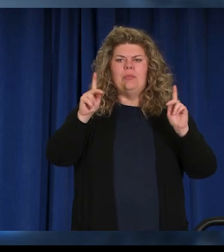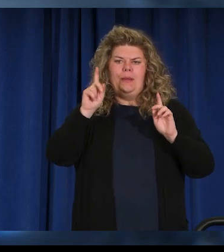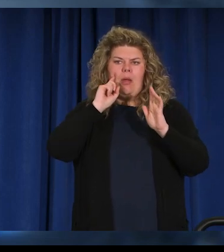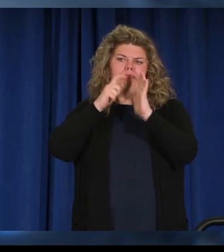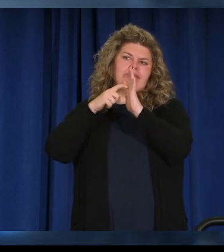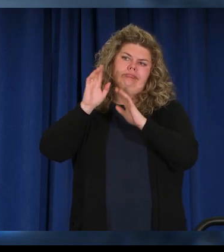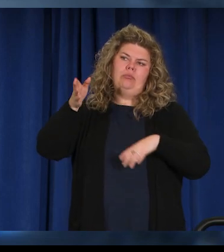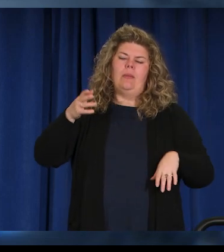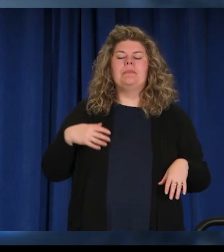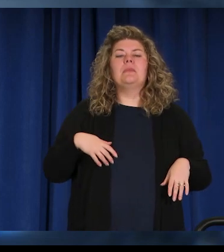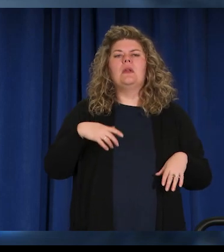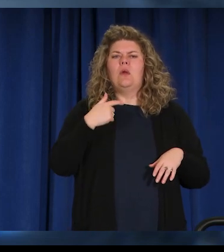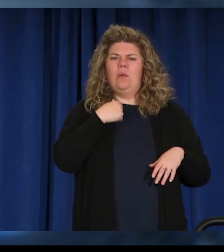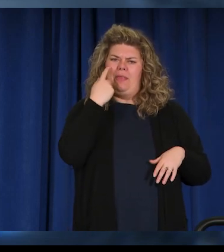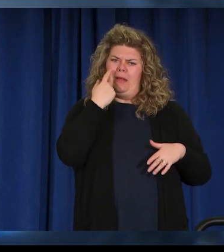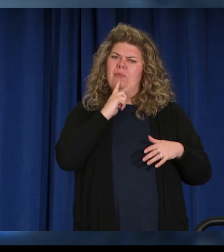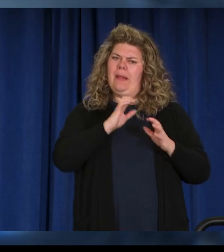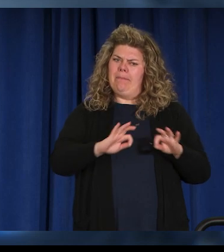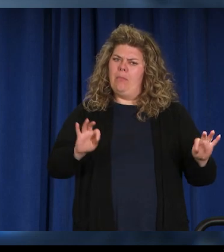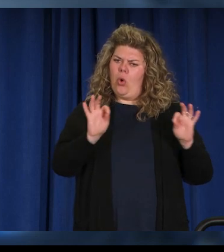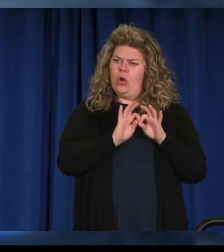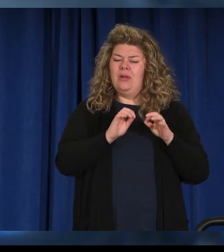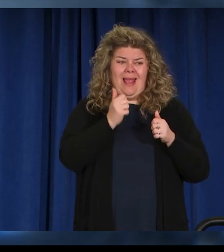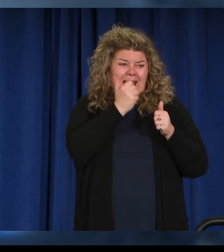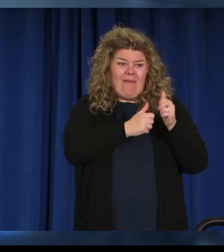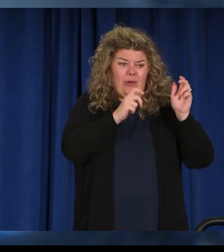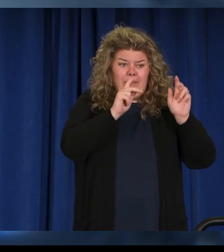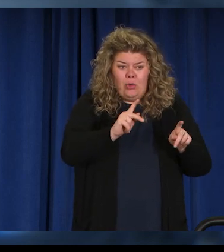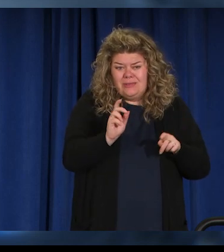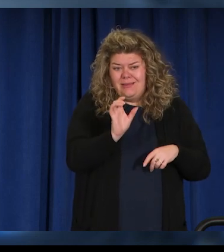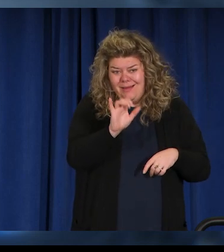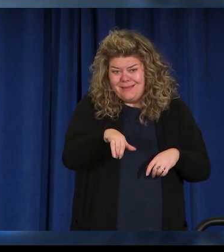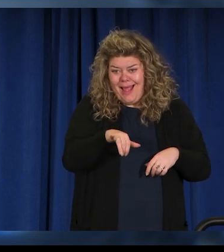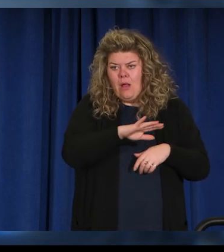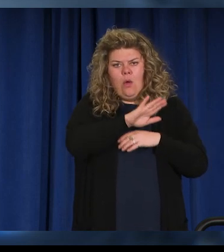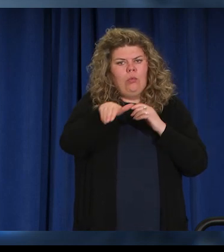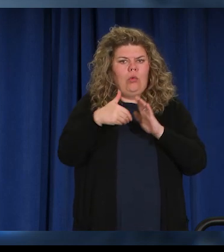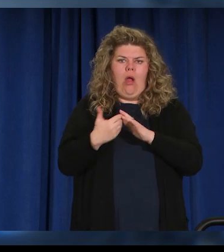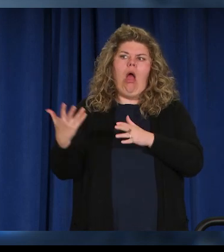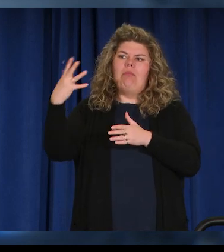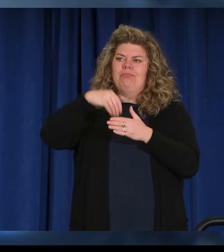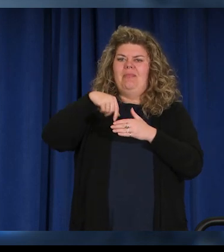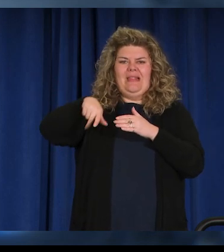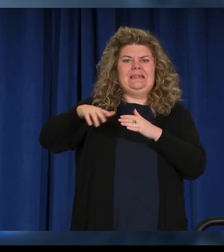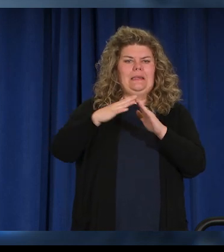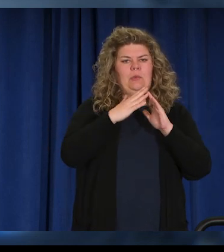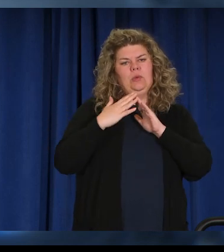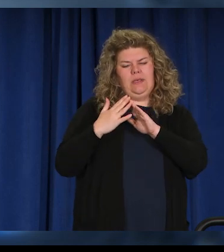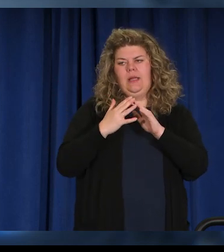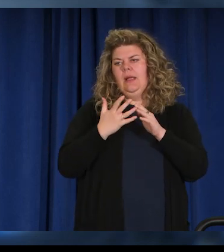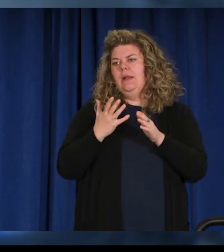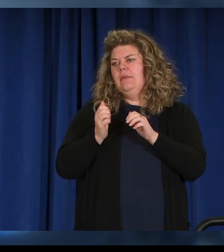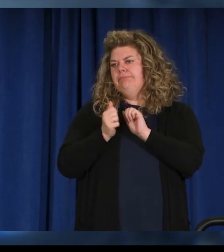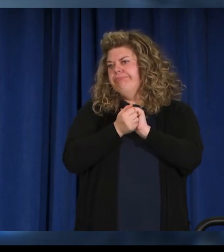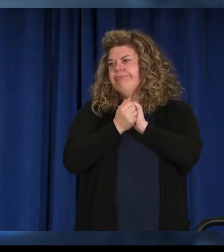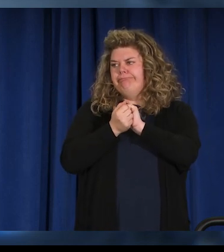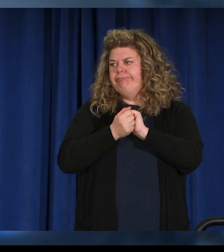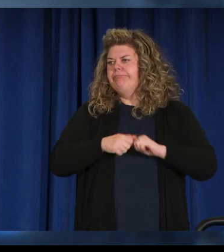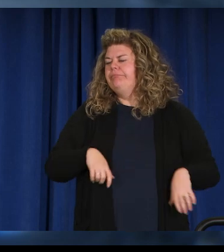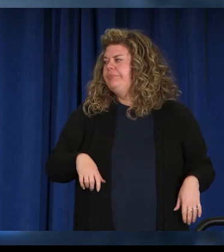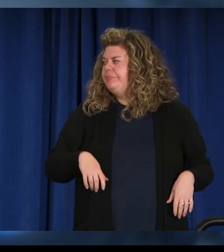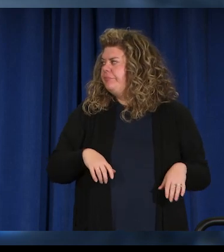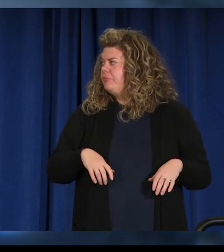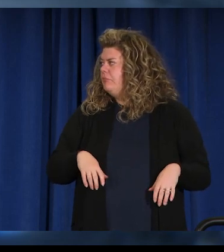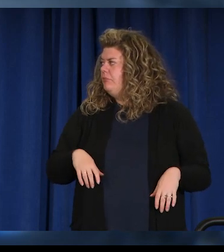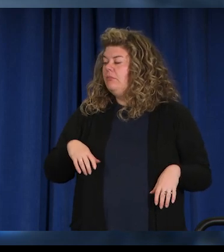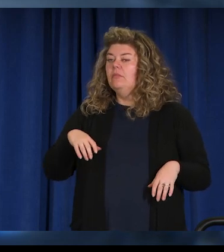this is just really important to share because, again, everybody stims, and so we're all a part of this community in different ways. And there's